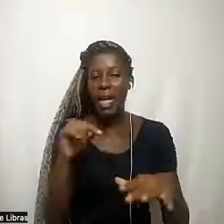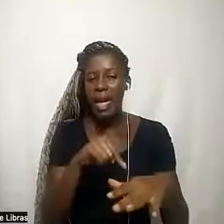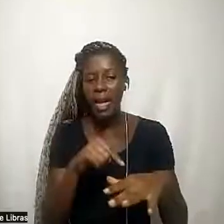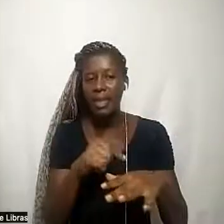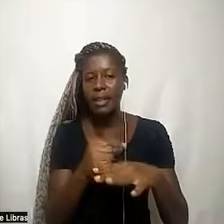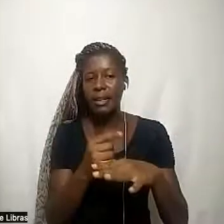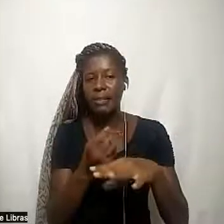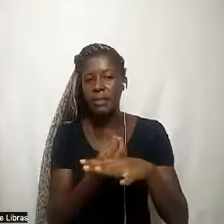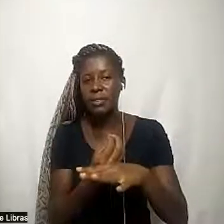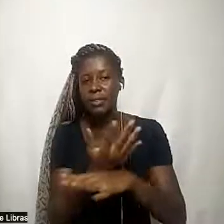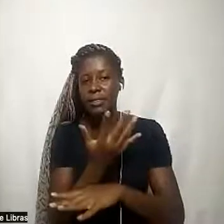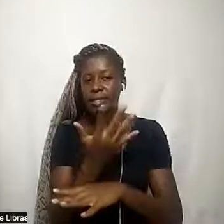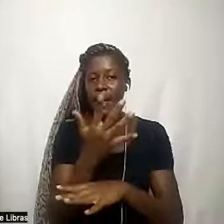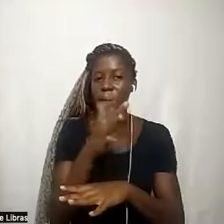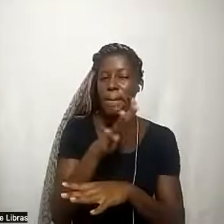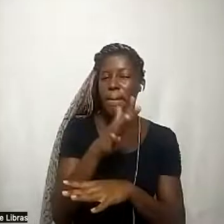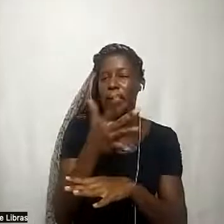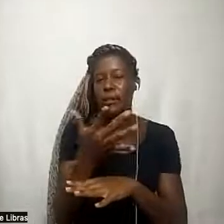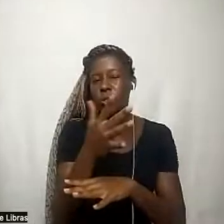to close to endangered.